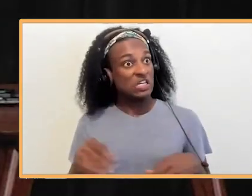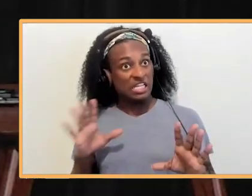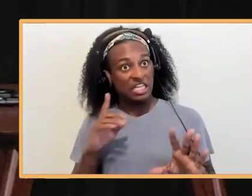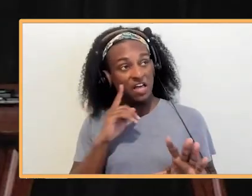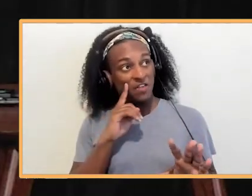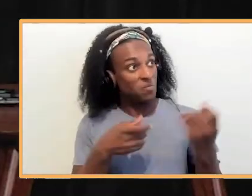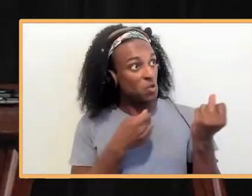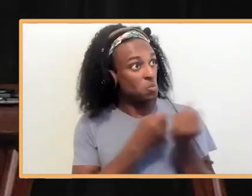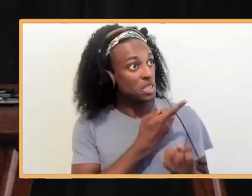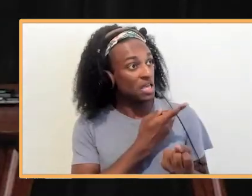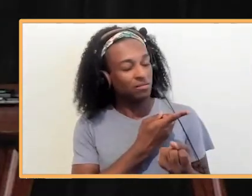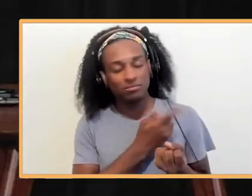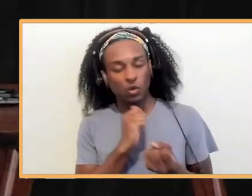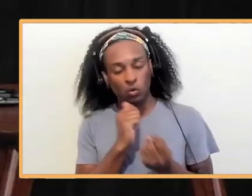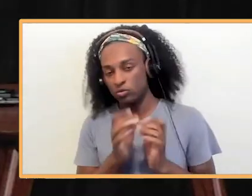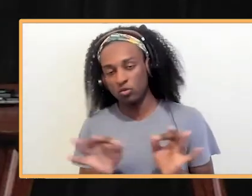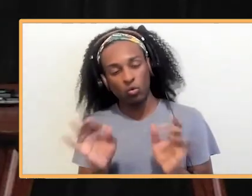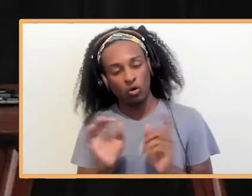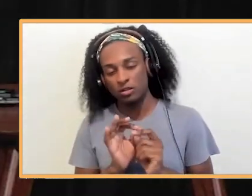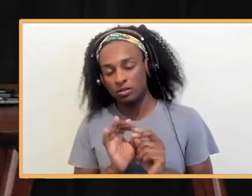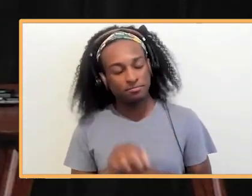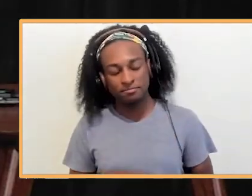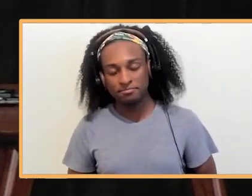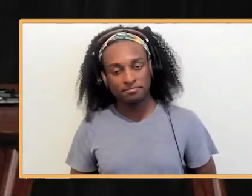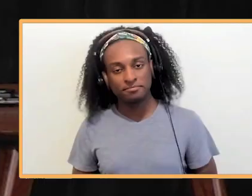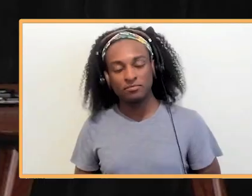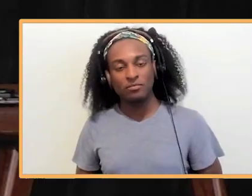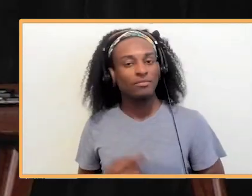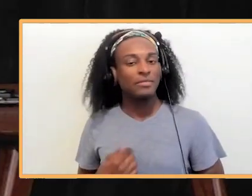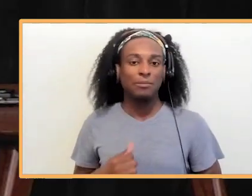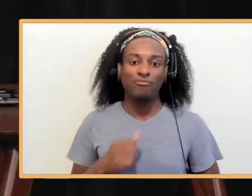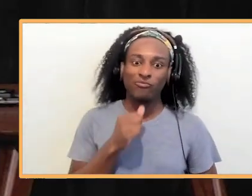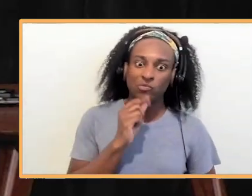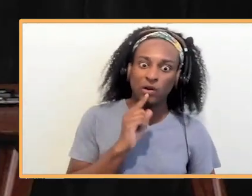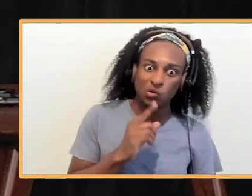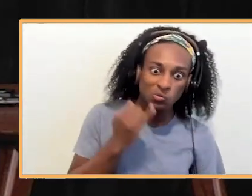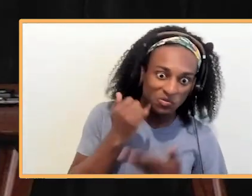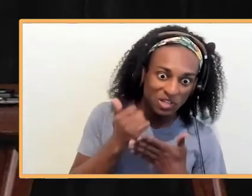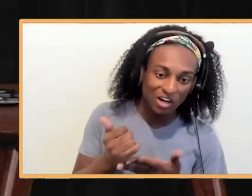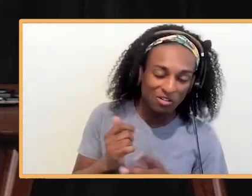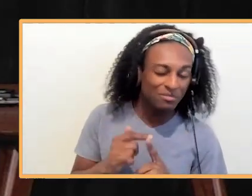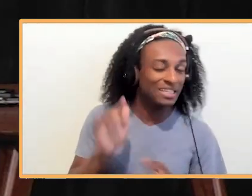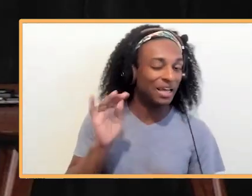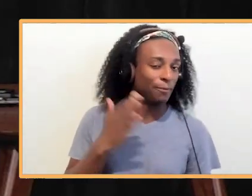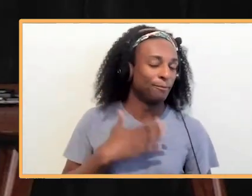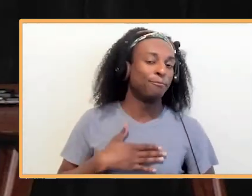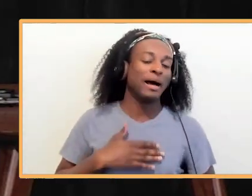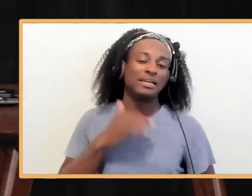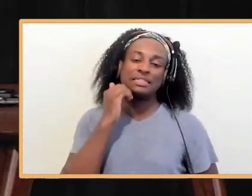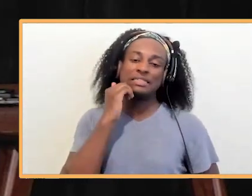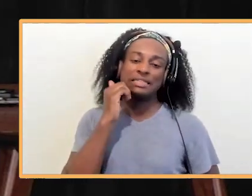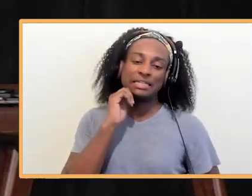And so I'm not sure if any of that is useful, but I offer that as that's what my daily practice looks like.